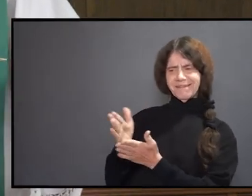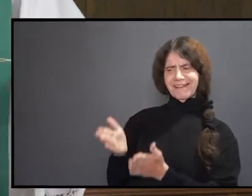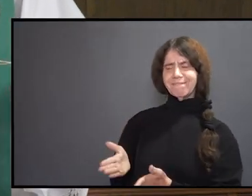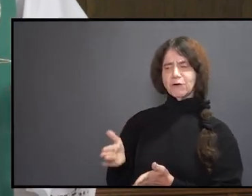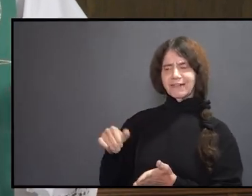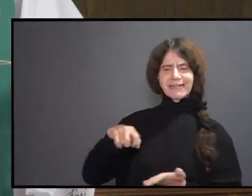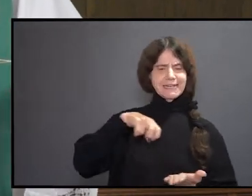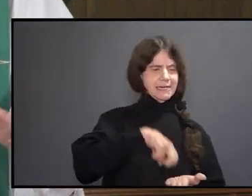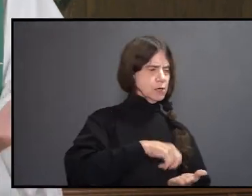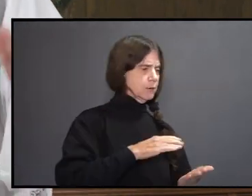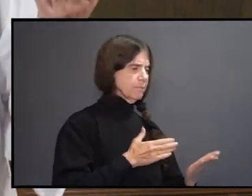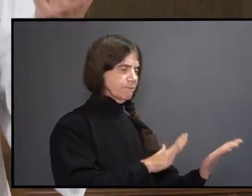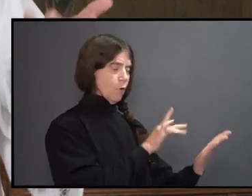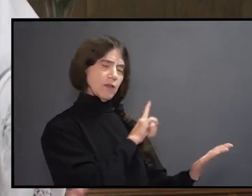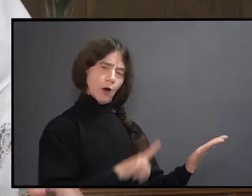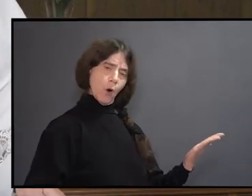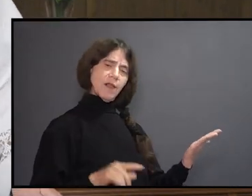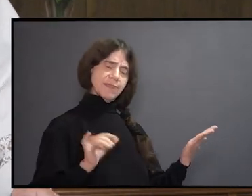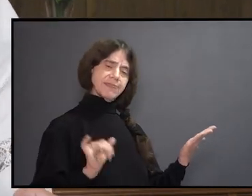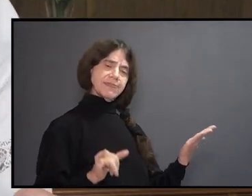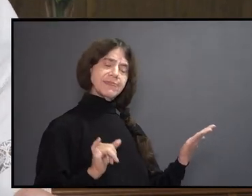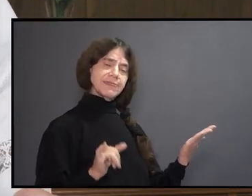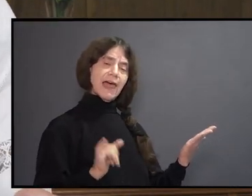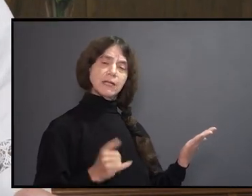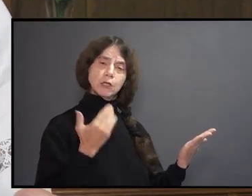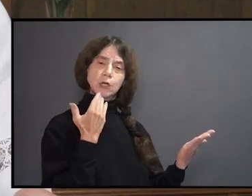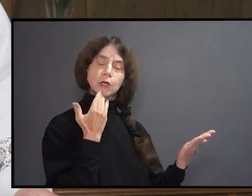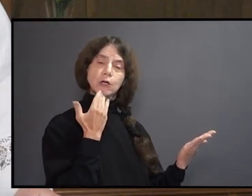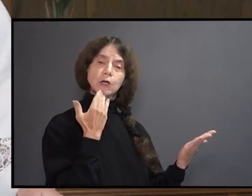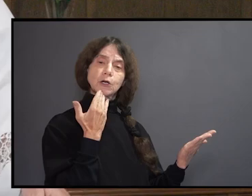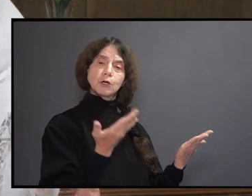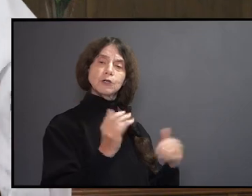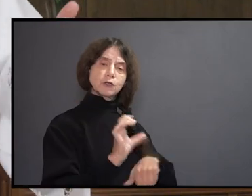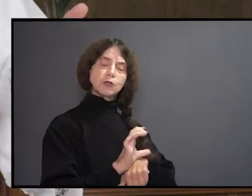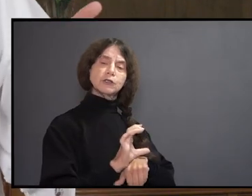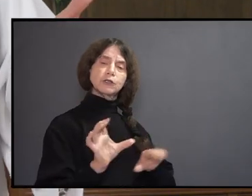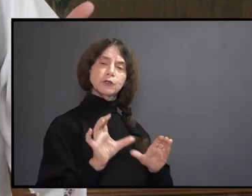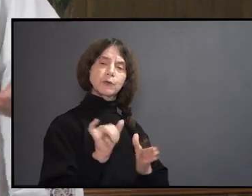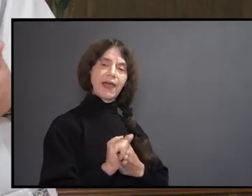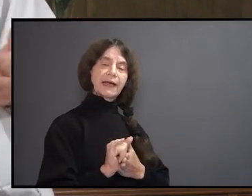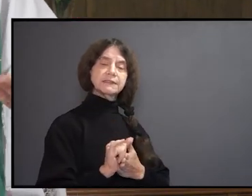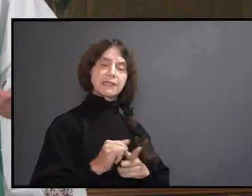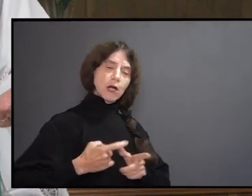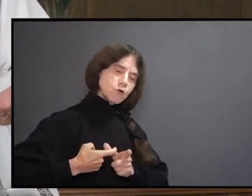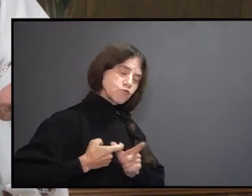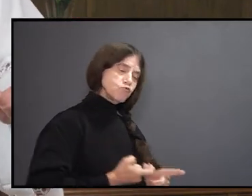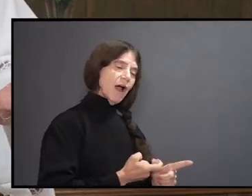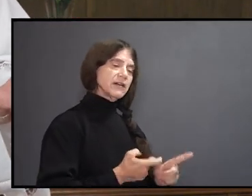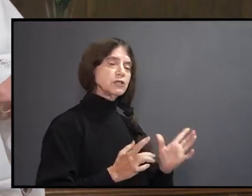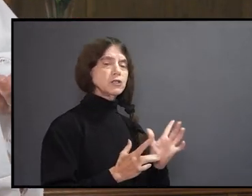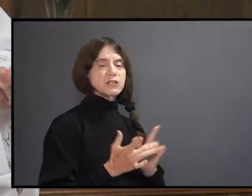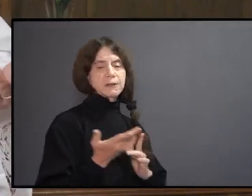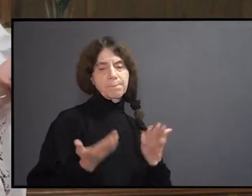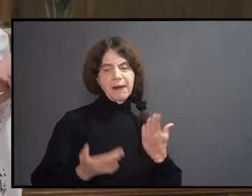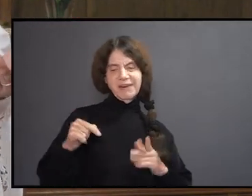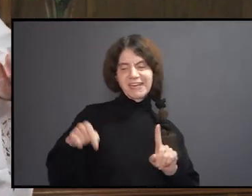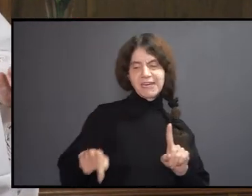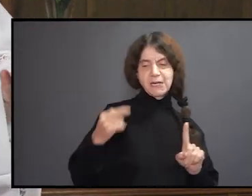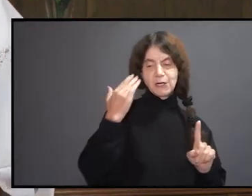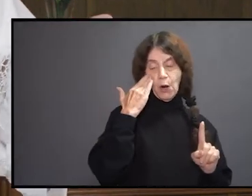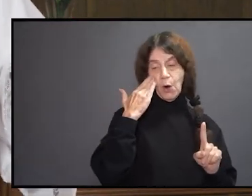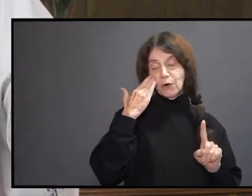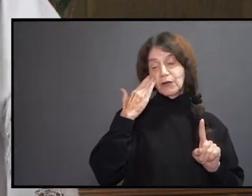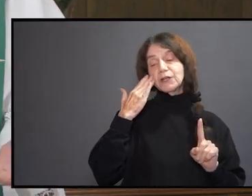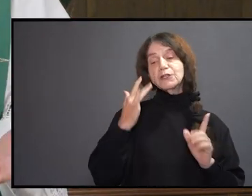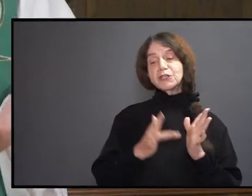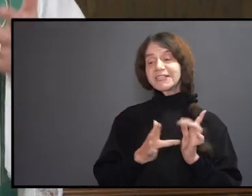He's kneeling before the Lord, which, you know, many good churches do for communion, and he's run up to Jesus because maybe he knows Jesus is the